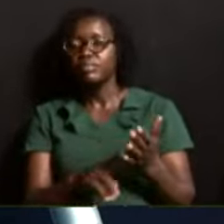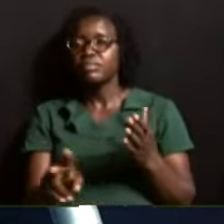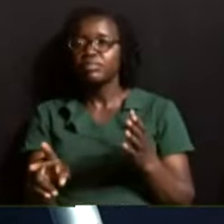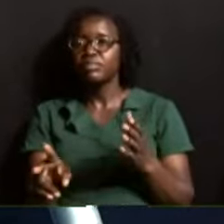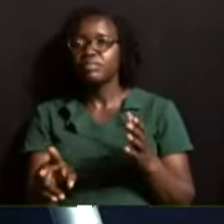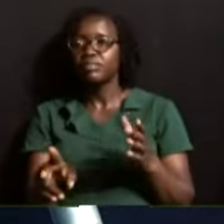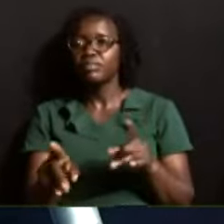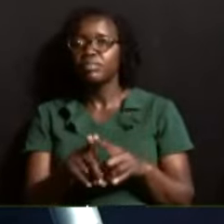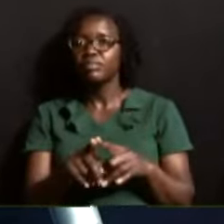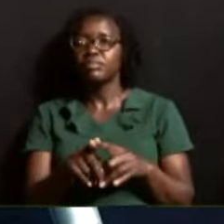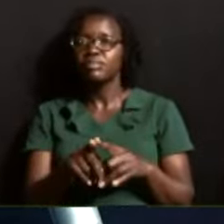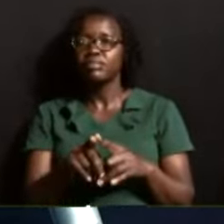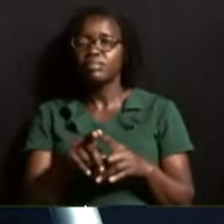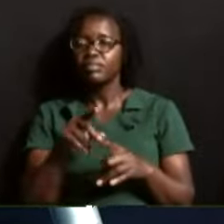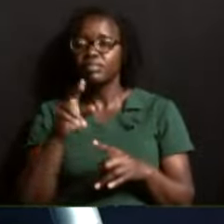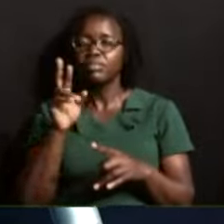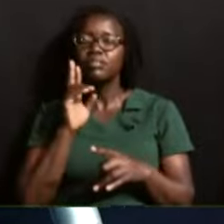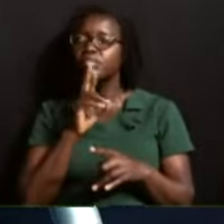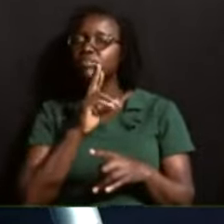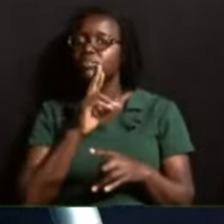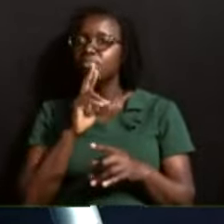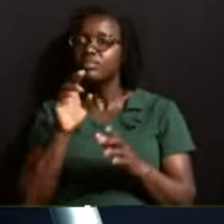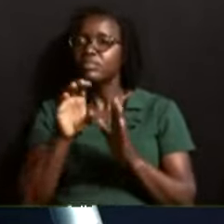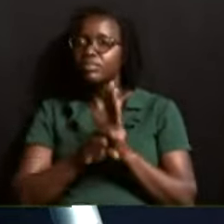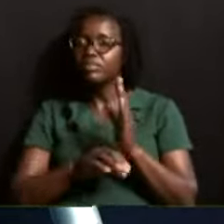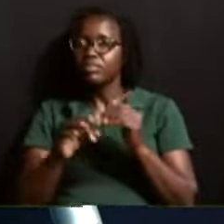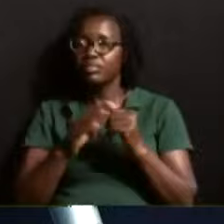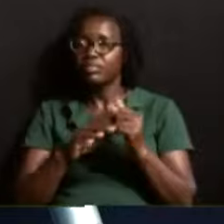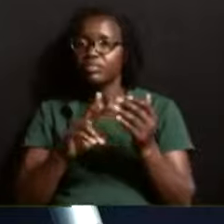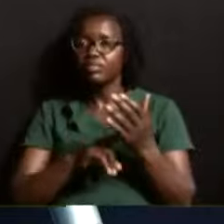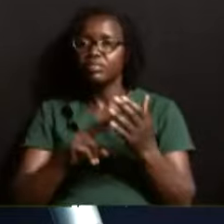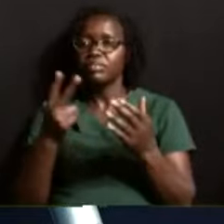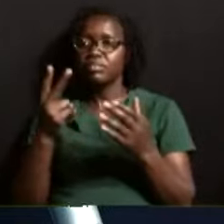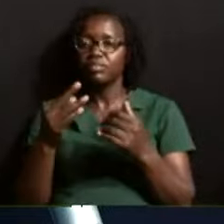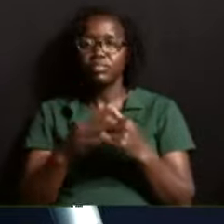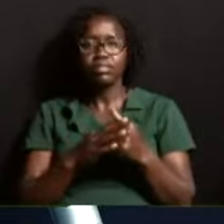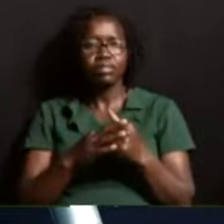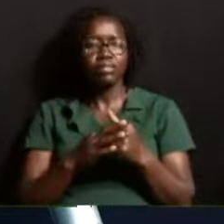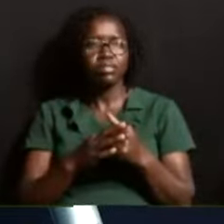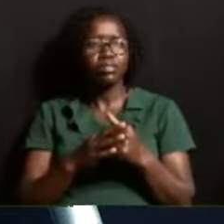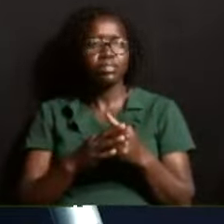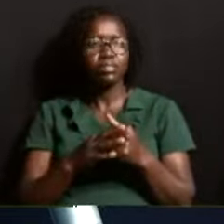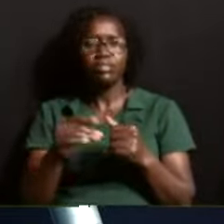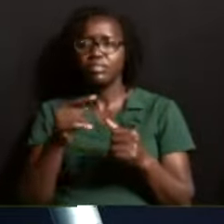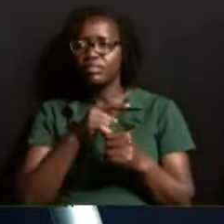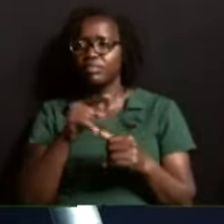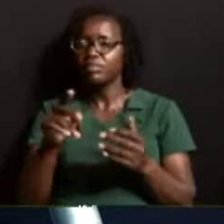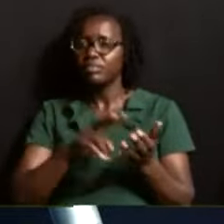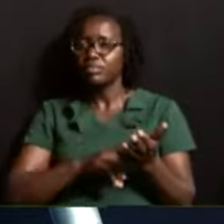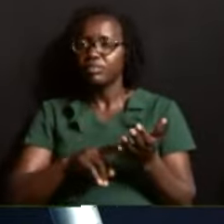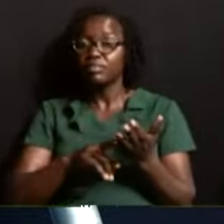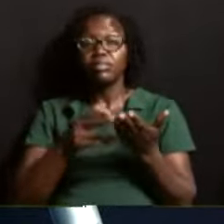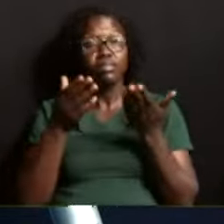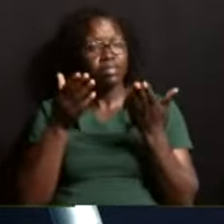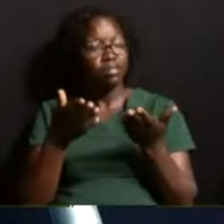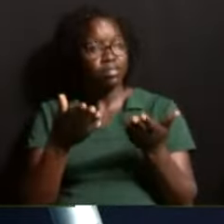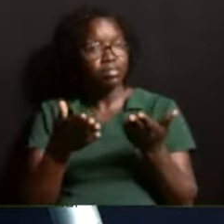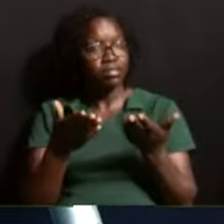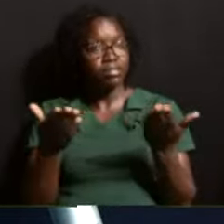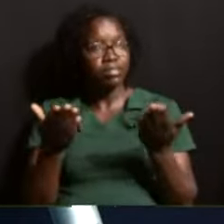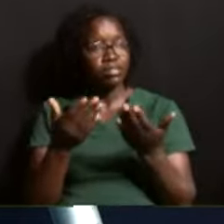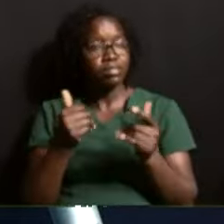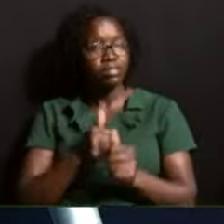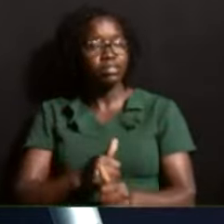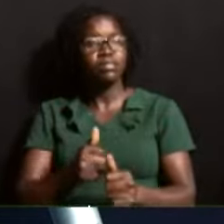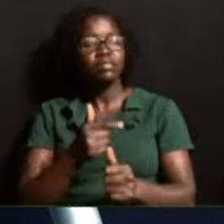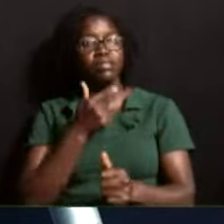Romans 8, verse 28, we can't even remember that Those texts do exist where the Apostle